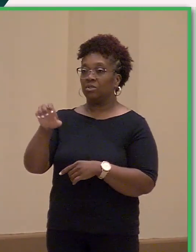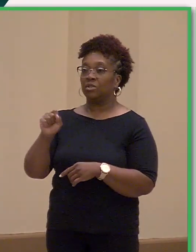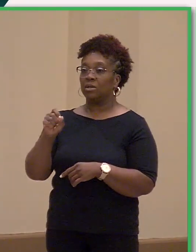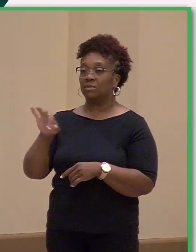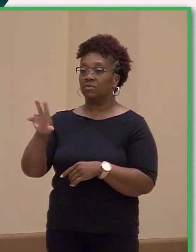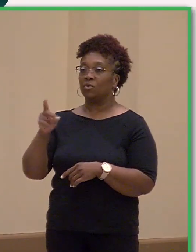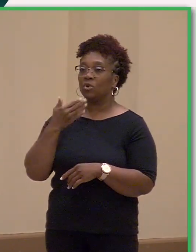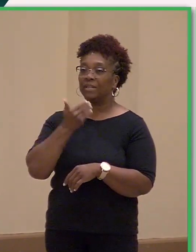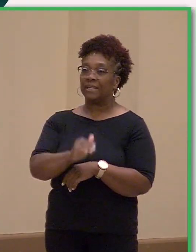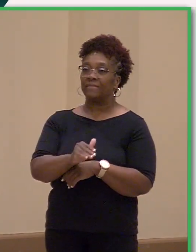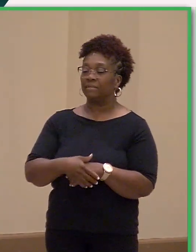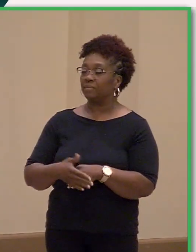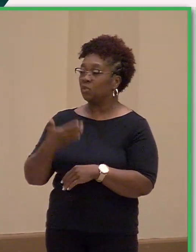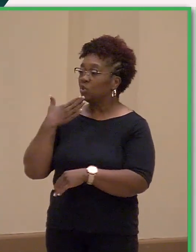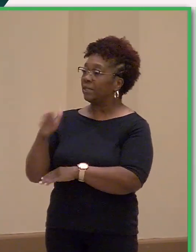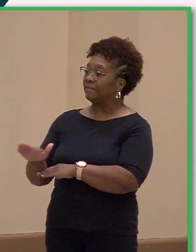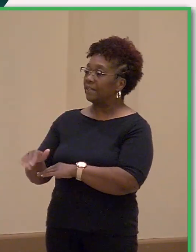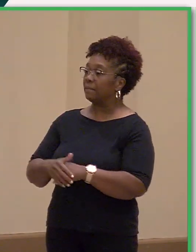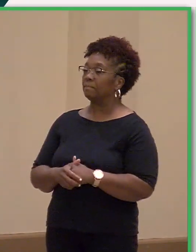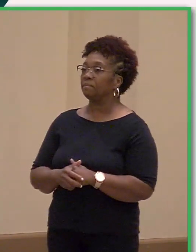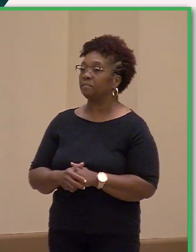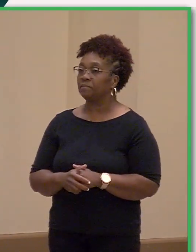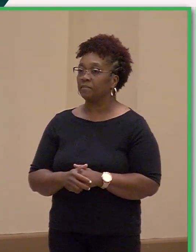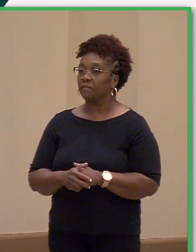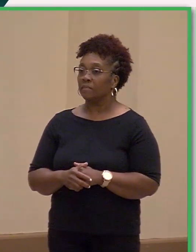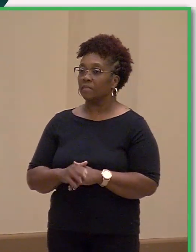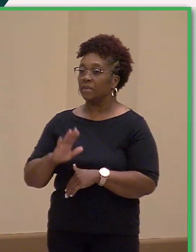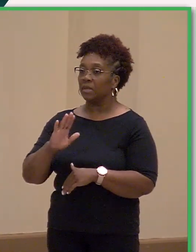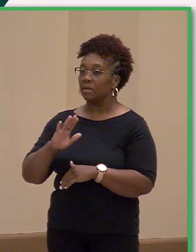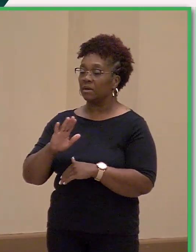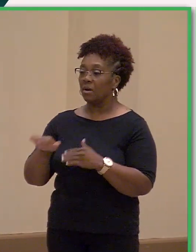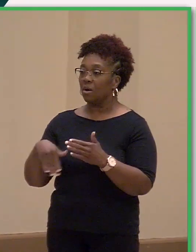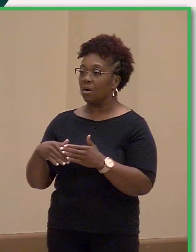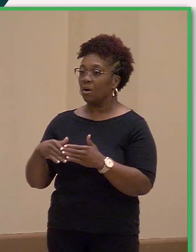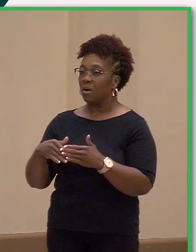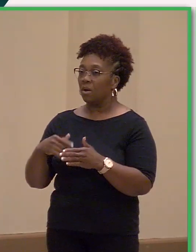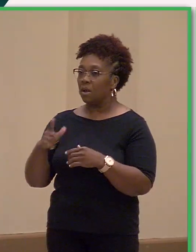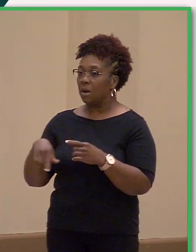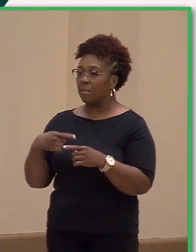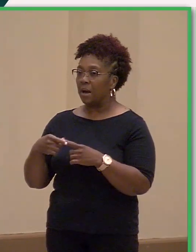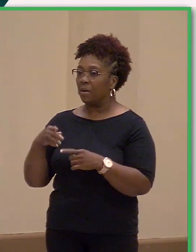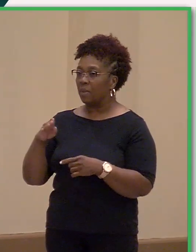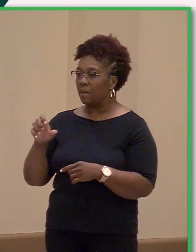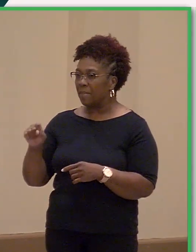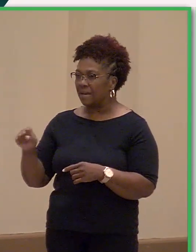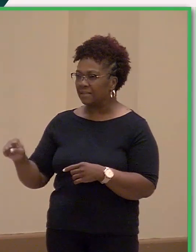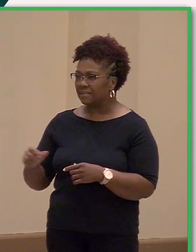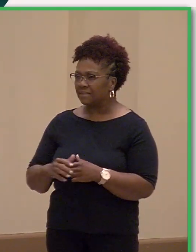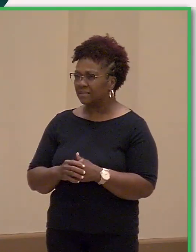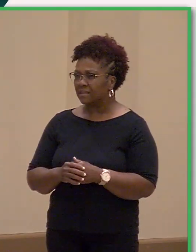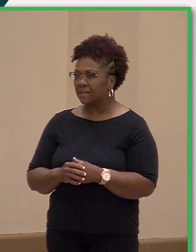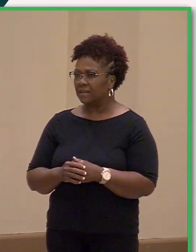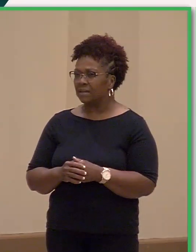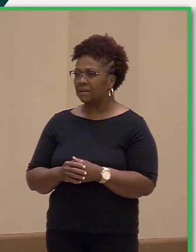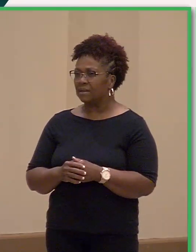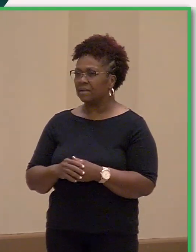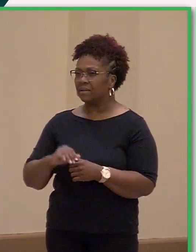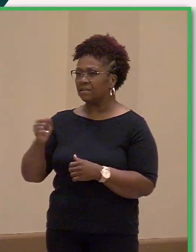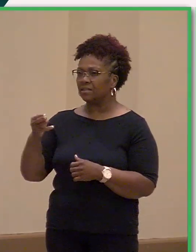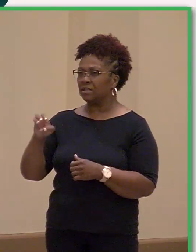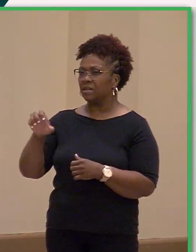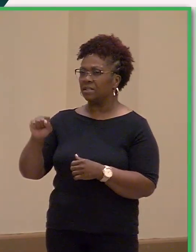evening. Good evening. It's all about the babies, and I know you've heard this before. I'm James Ford from